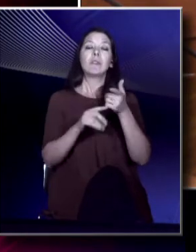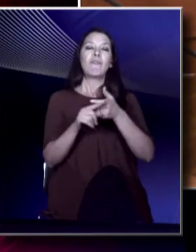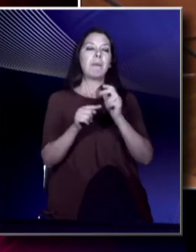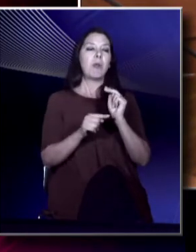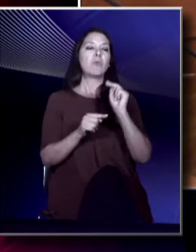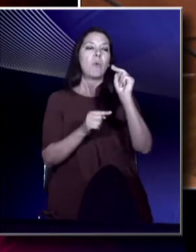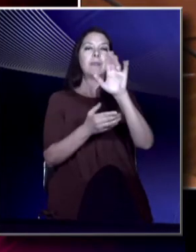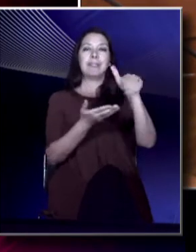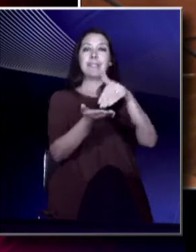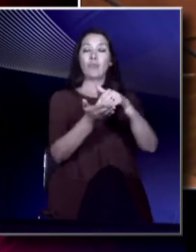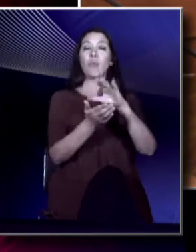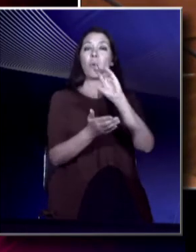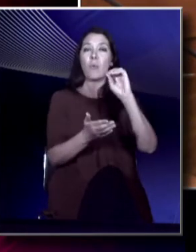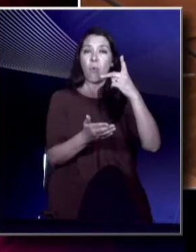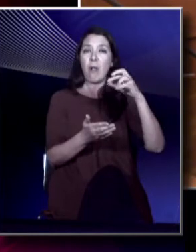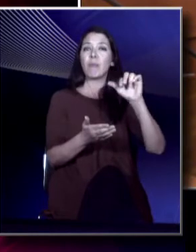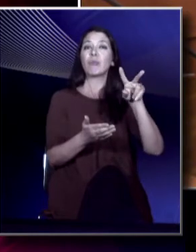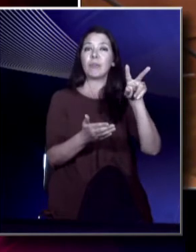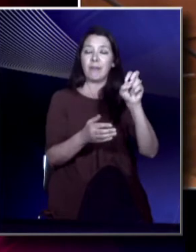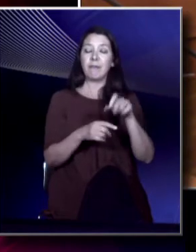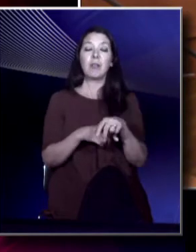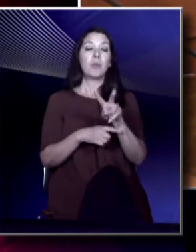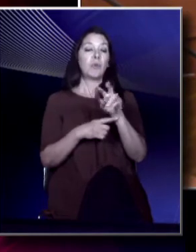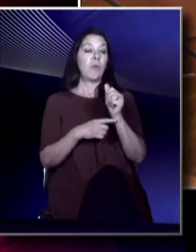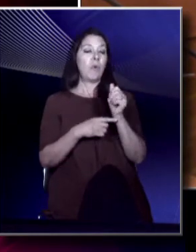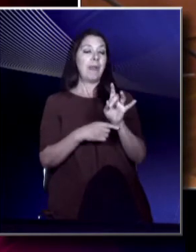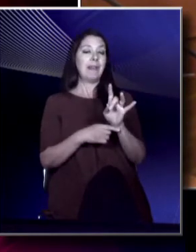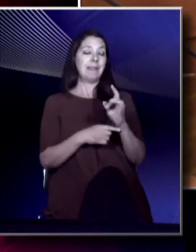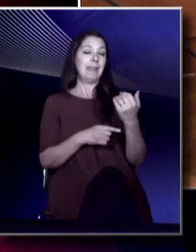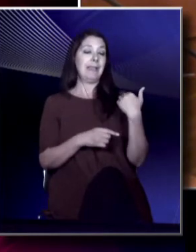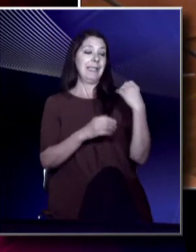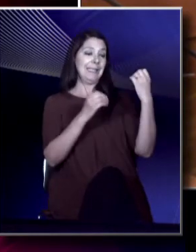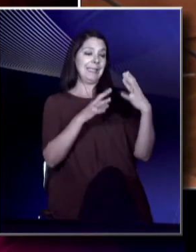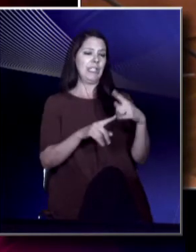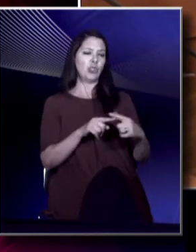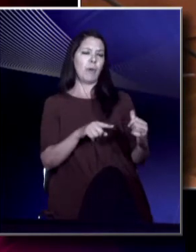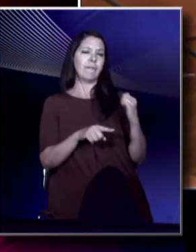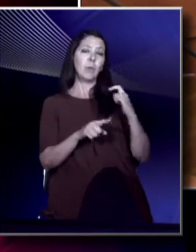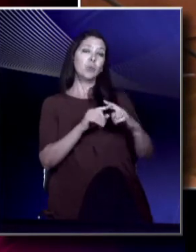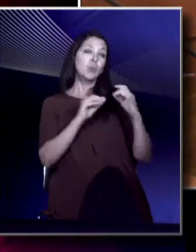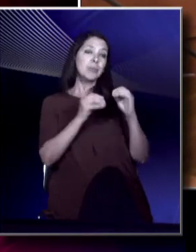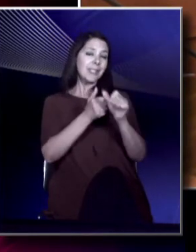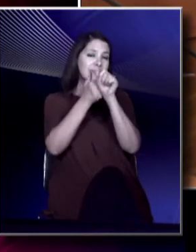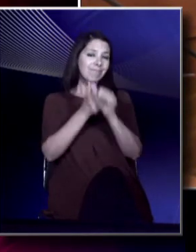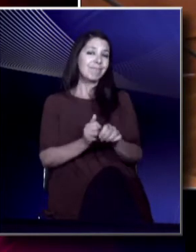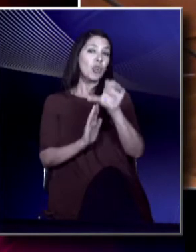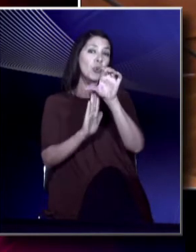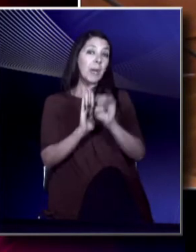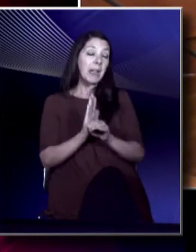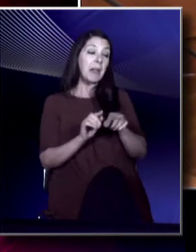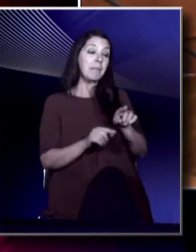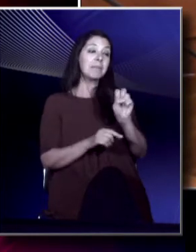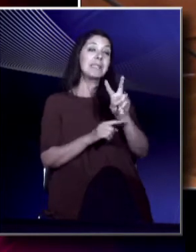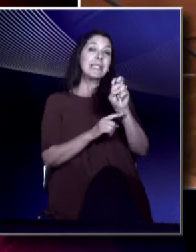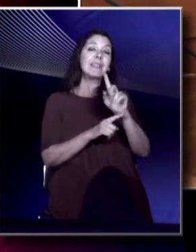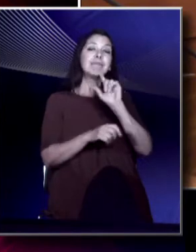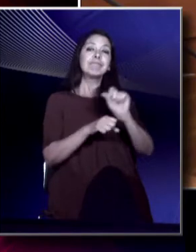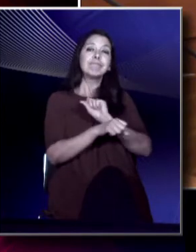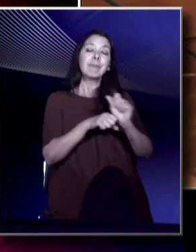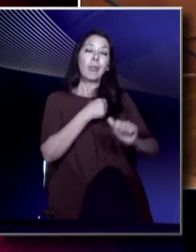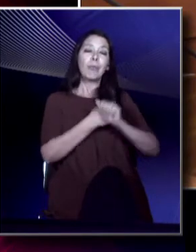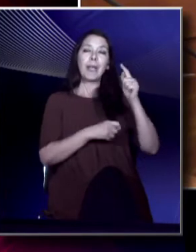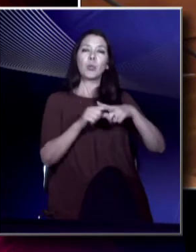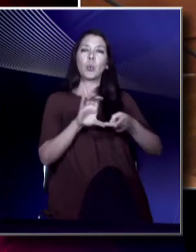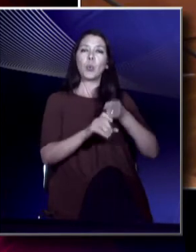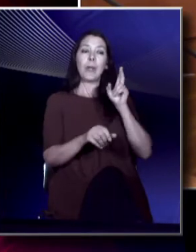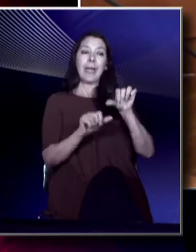Central Cooperative. In 2018, an ASDB teacher refused to teach with curriculum to the point of threatening to quit the agency if they were